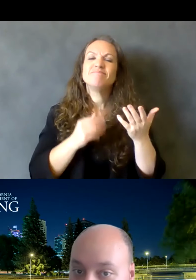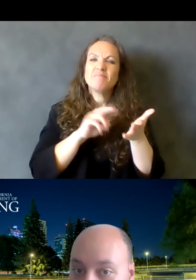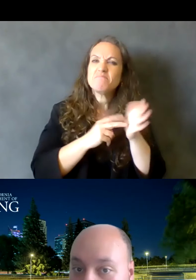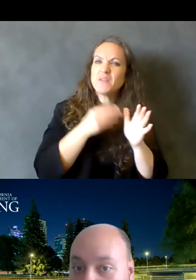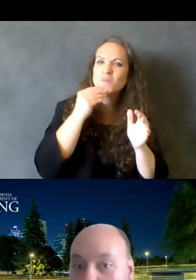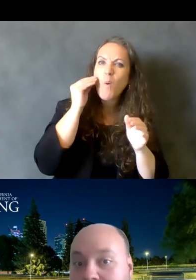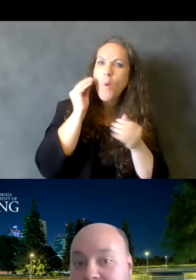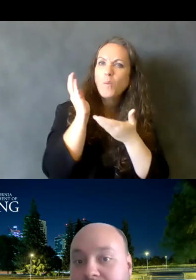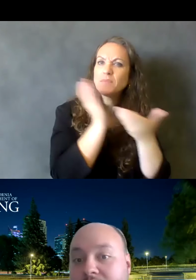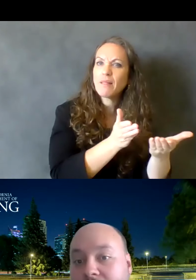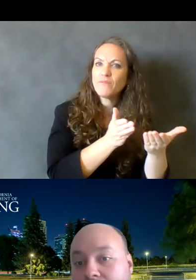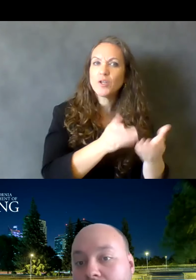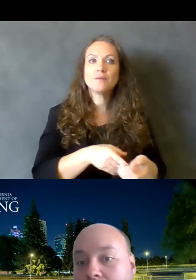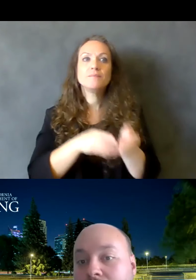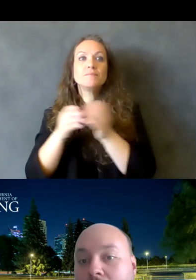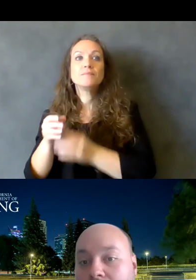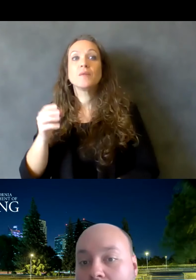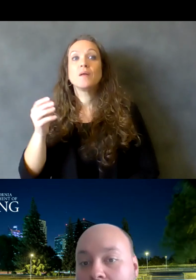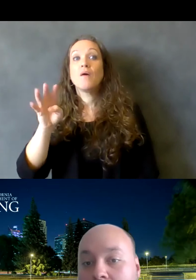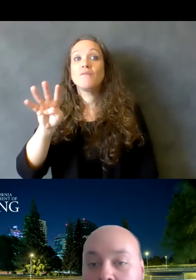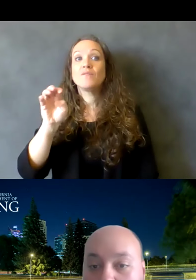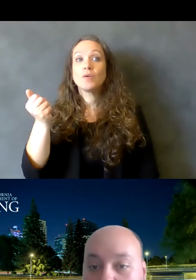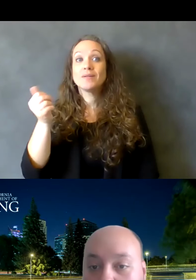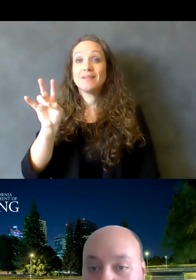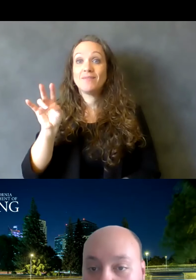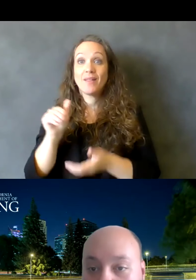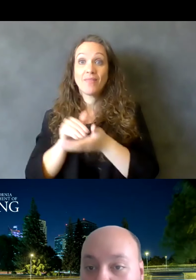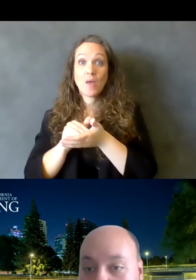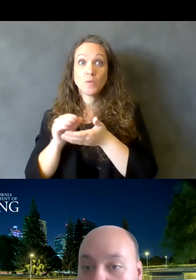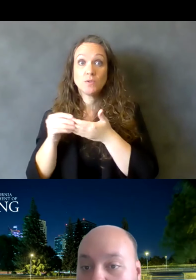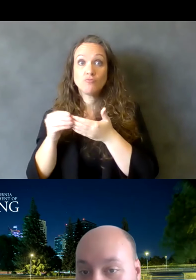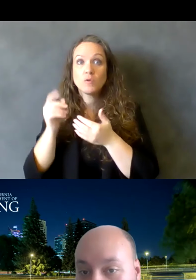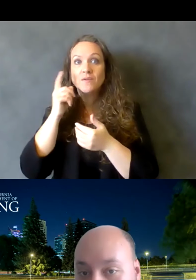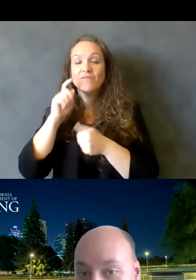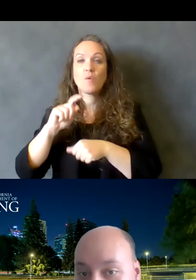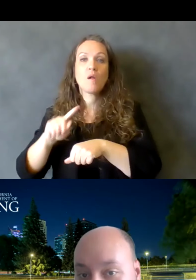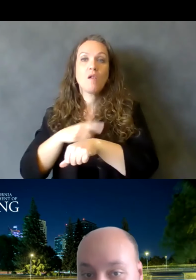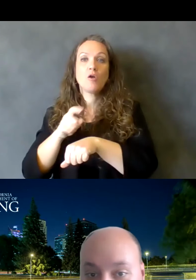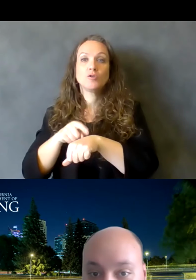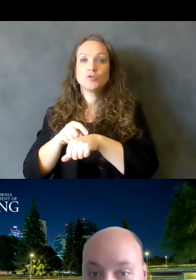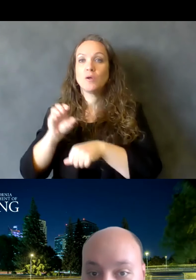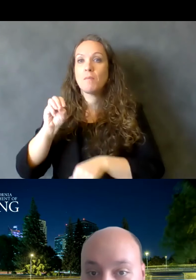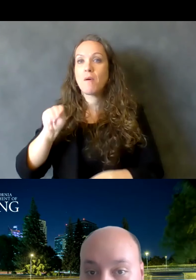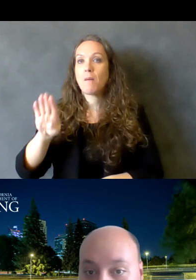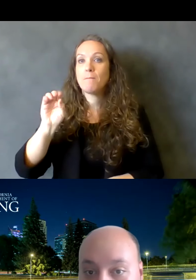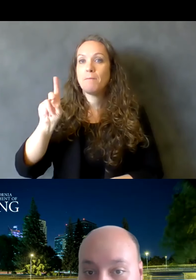meals, and $417,000 for our local long-term care ombudsman